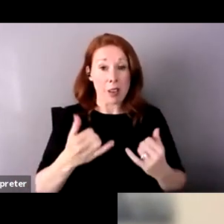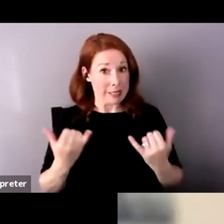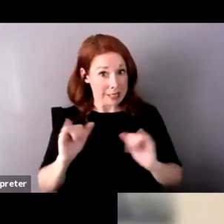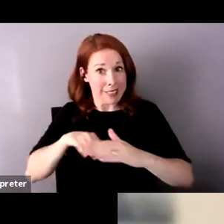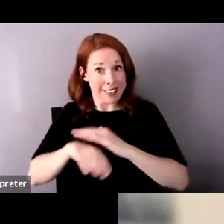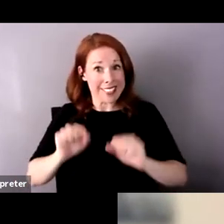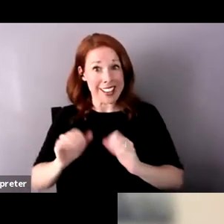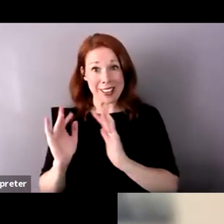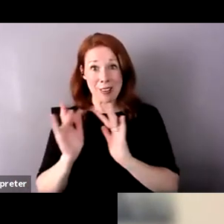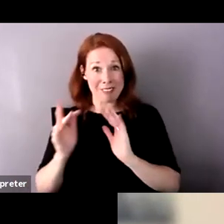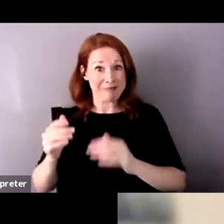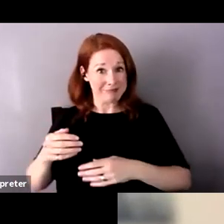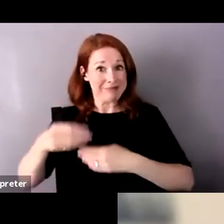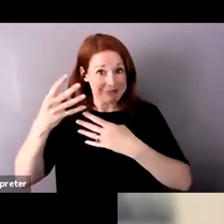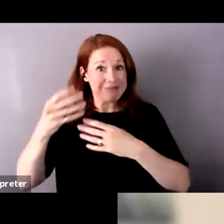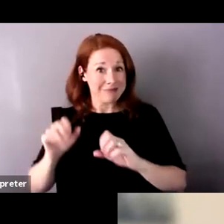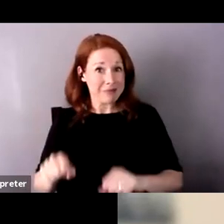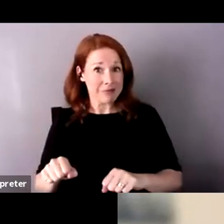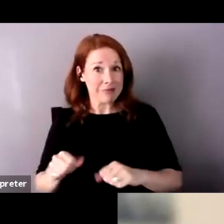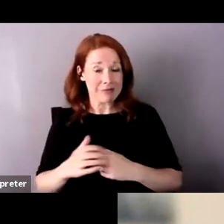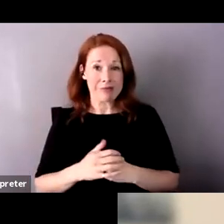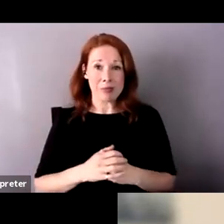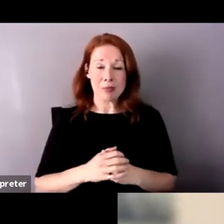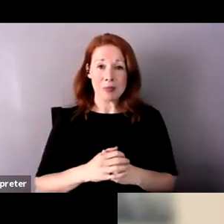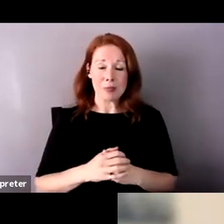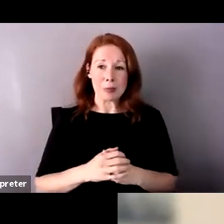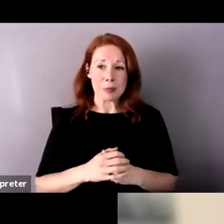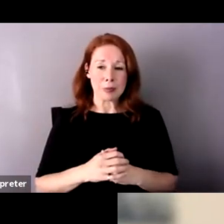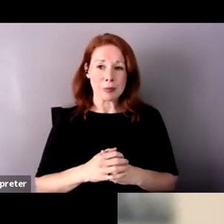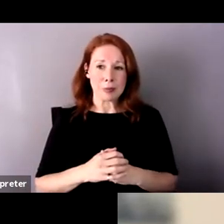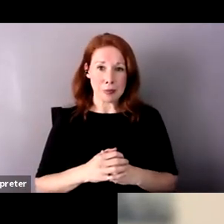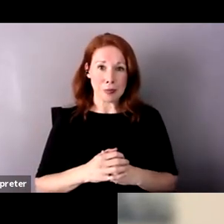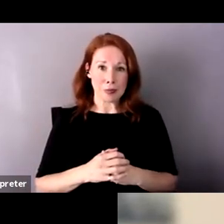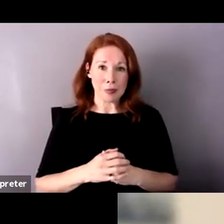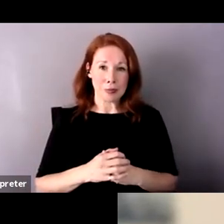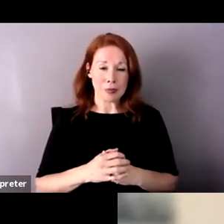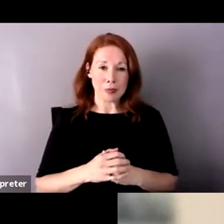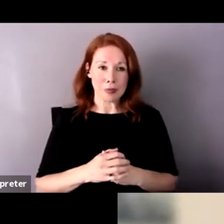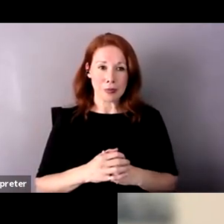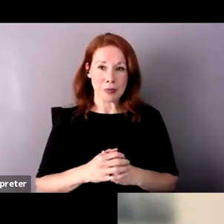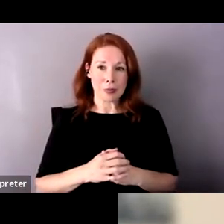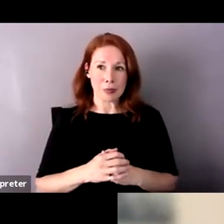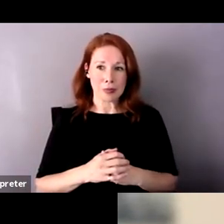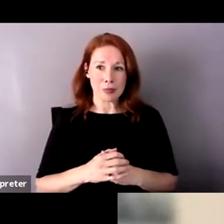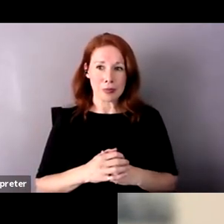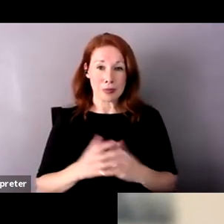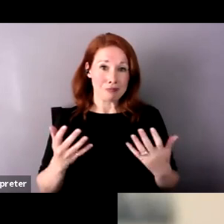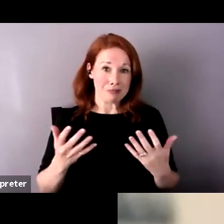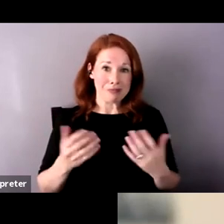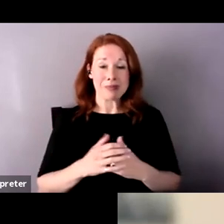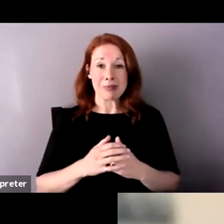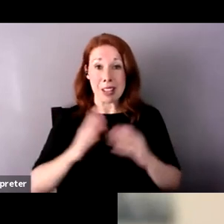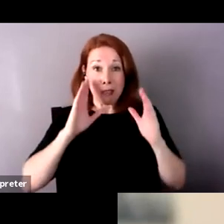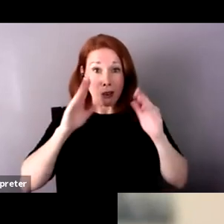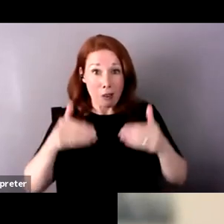it. And I think for like the kind of